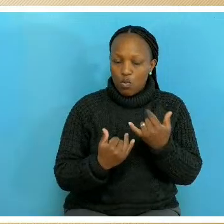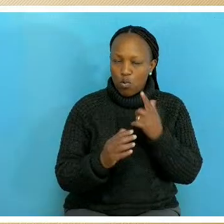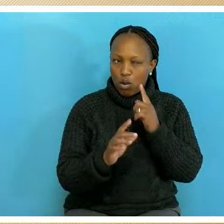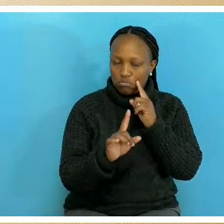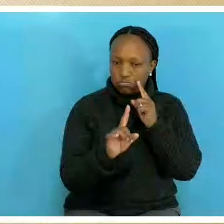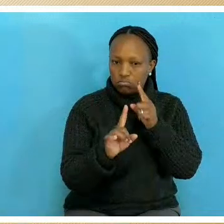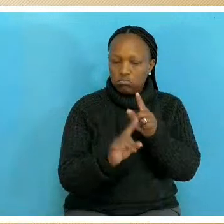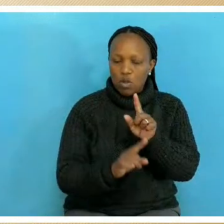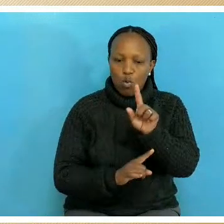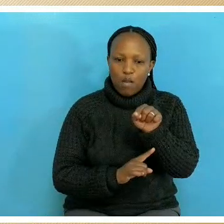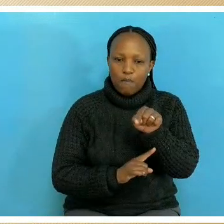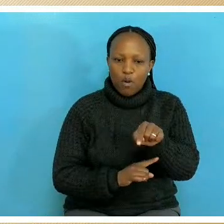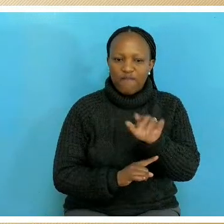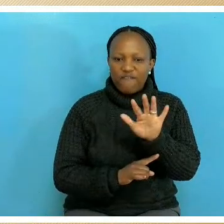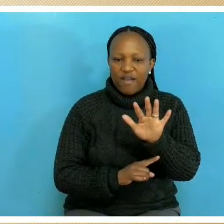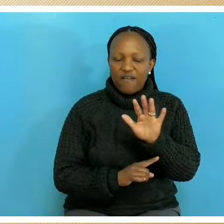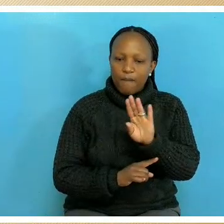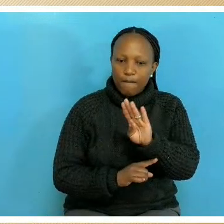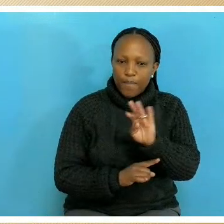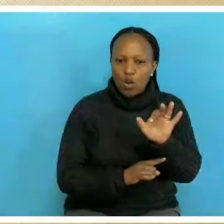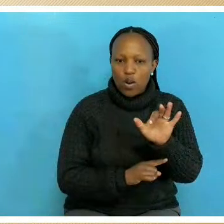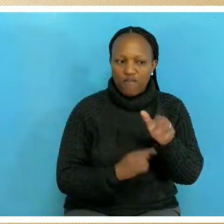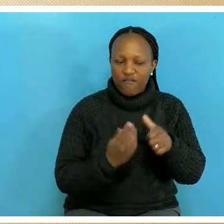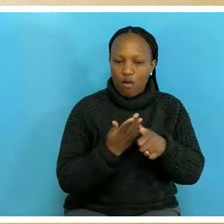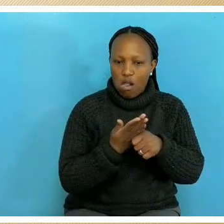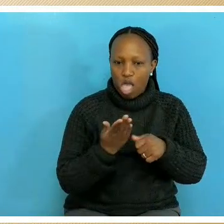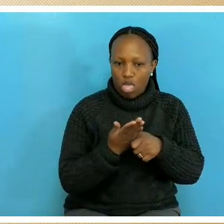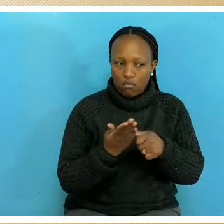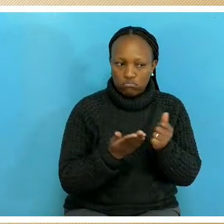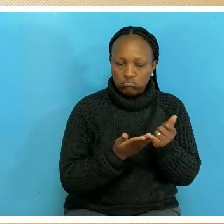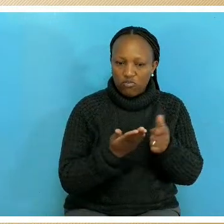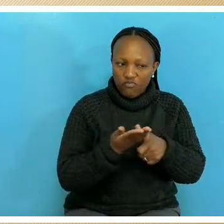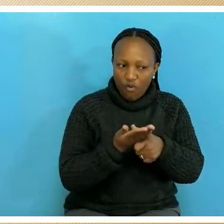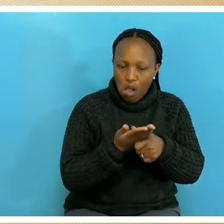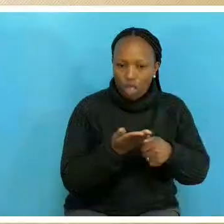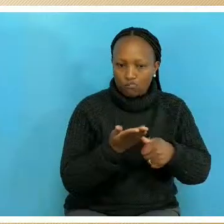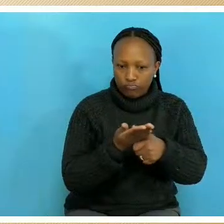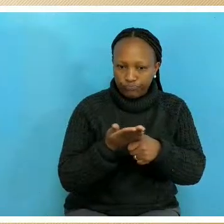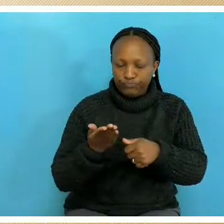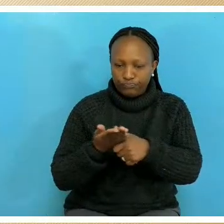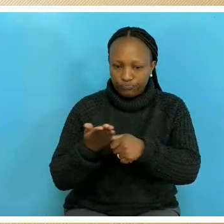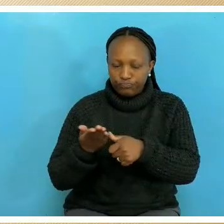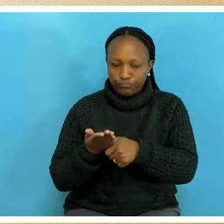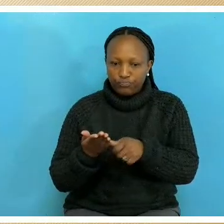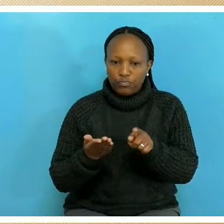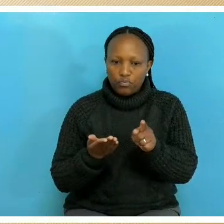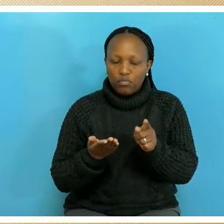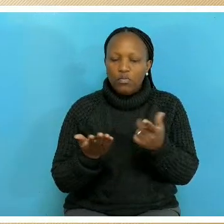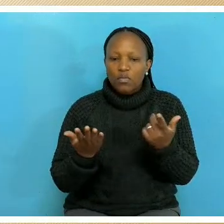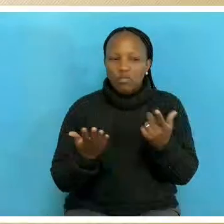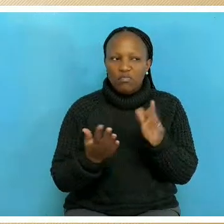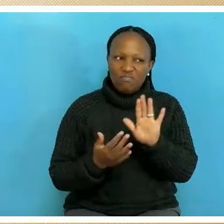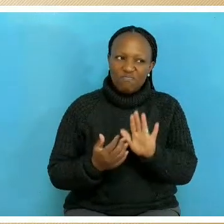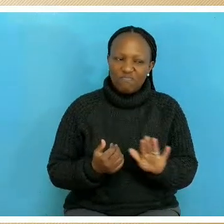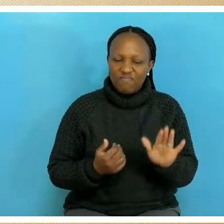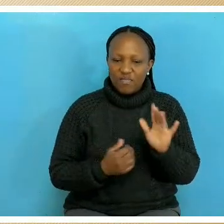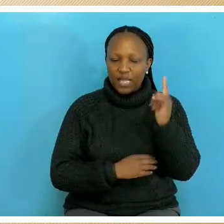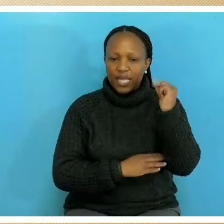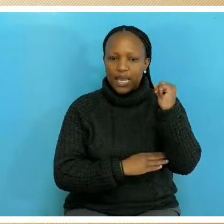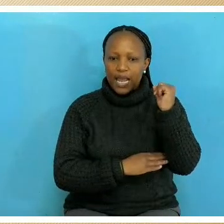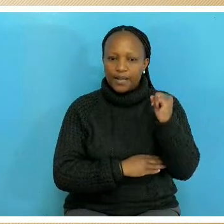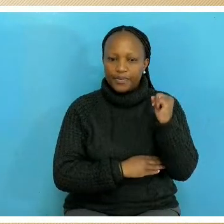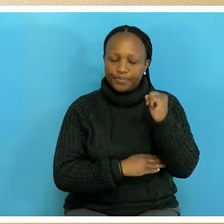1.4 billion in terms of taxes. We have about 7 casinos that